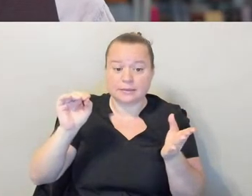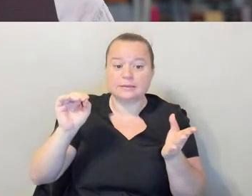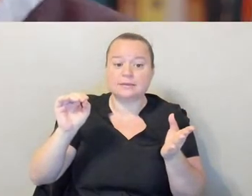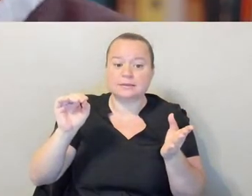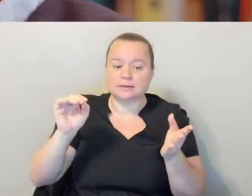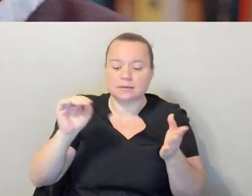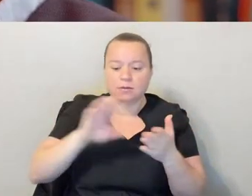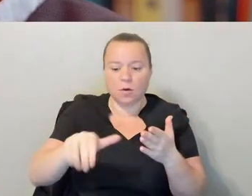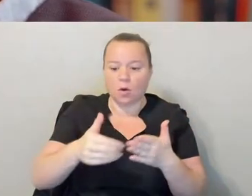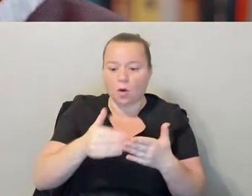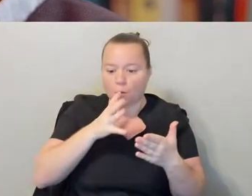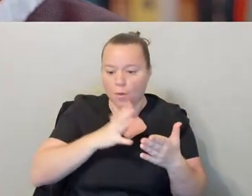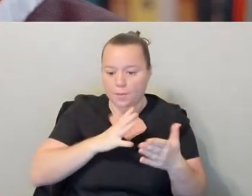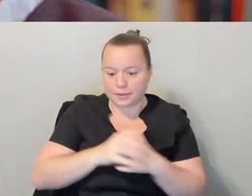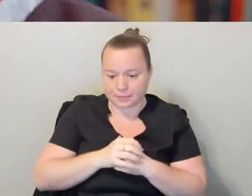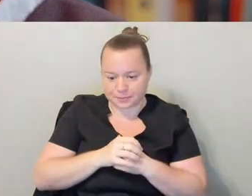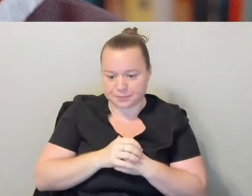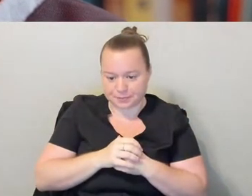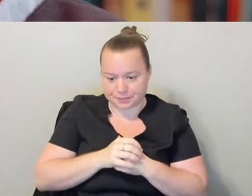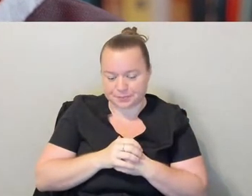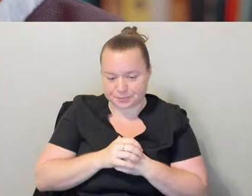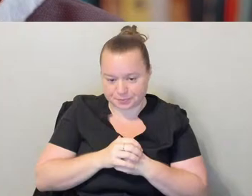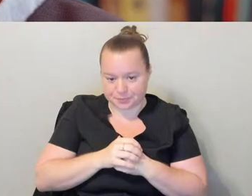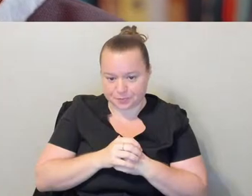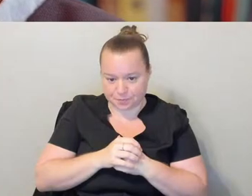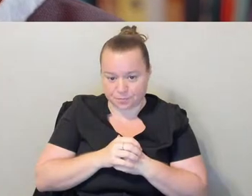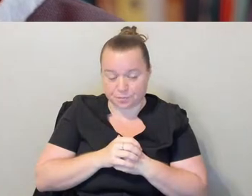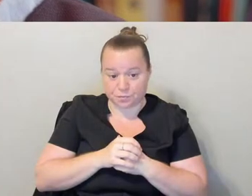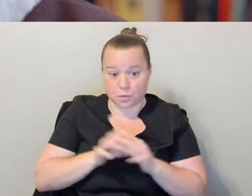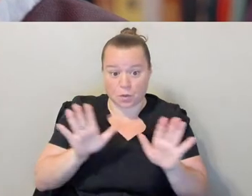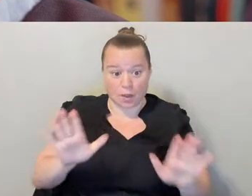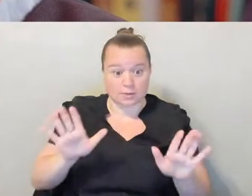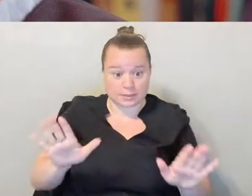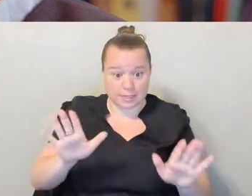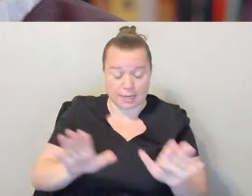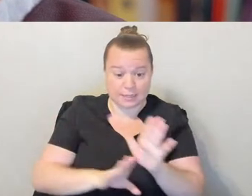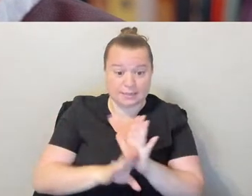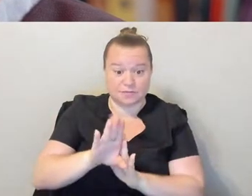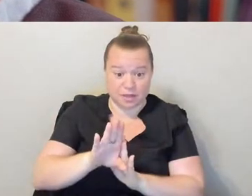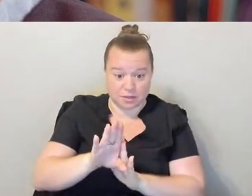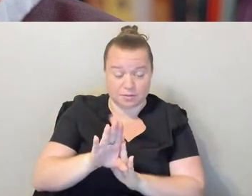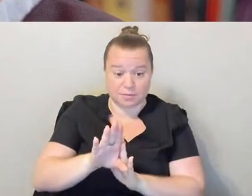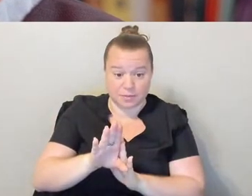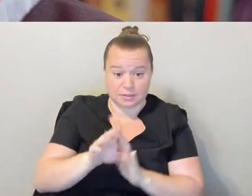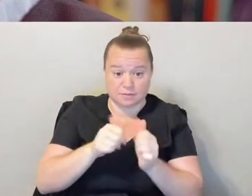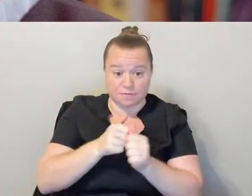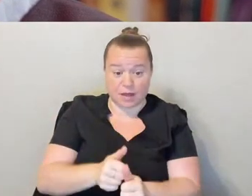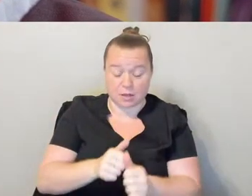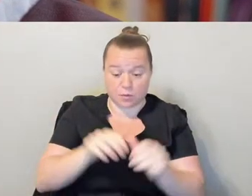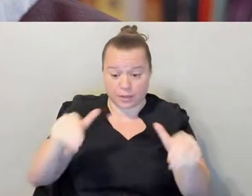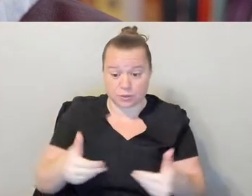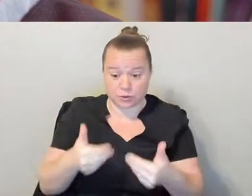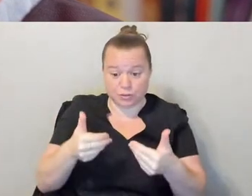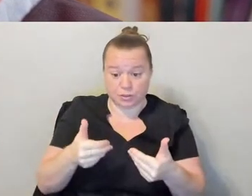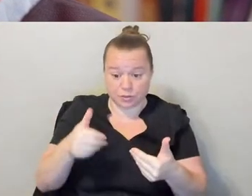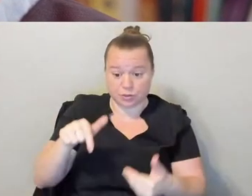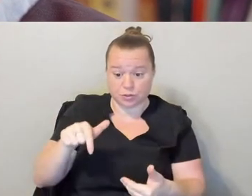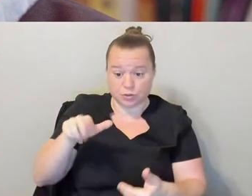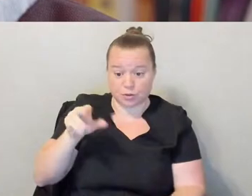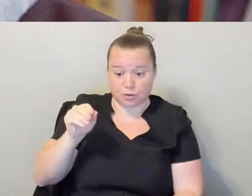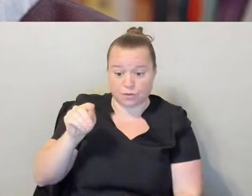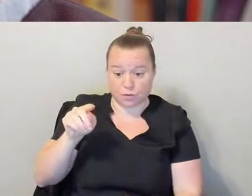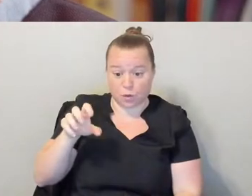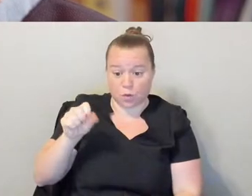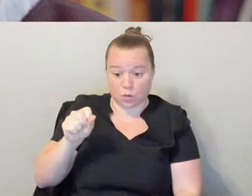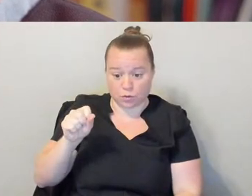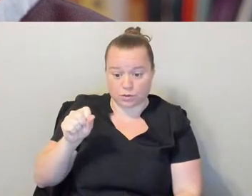women. Outstanding developments in 7 member states, following the introduction of quotas, has fueled most